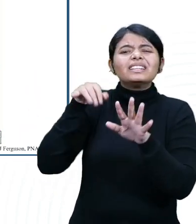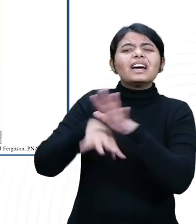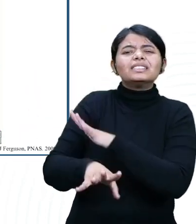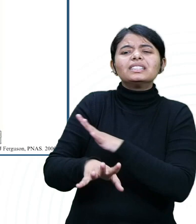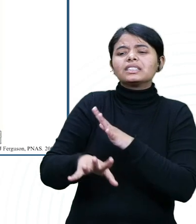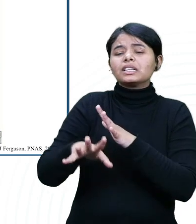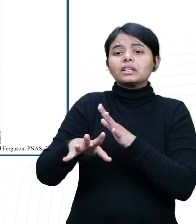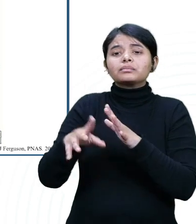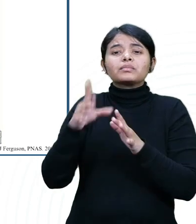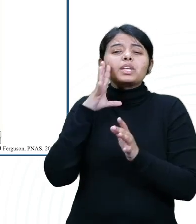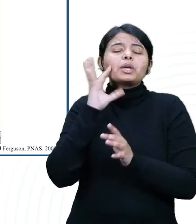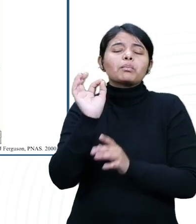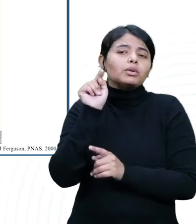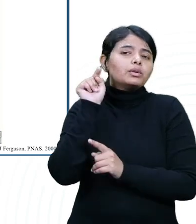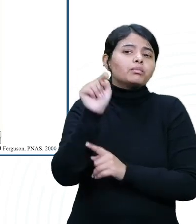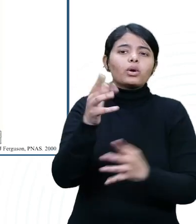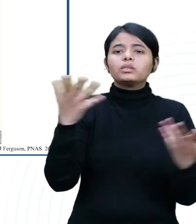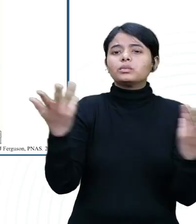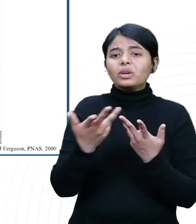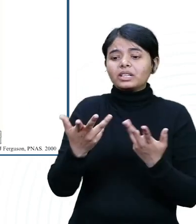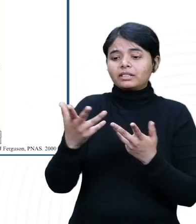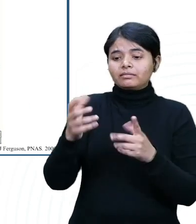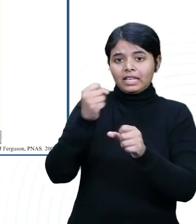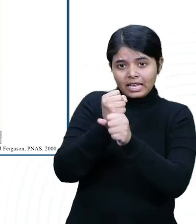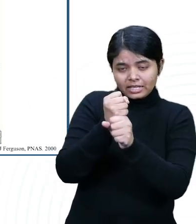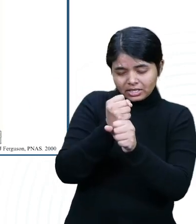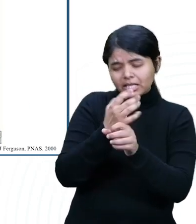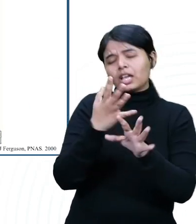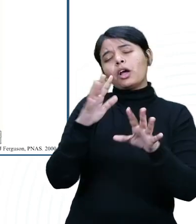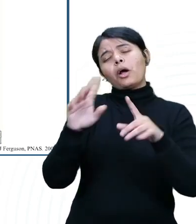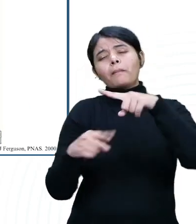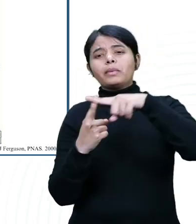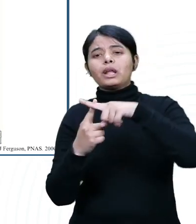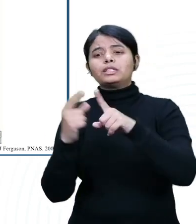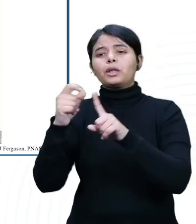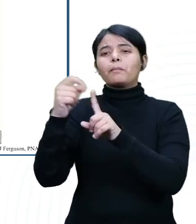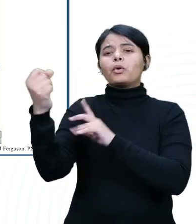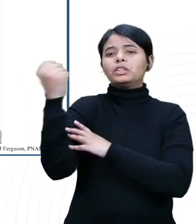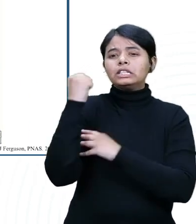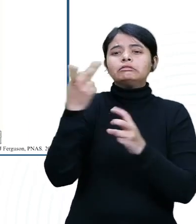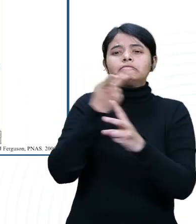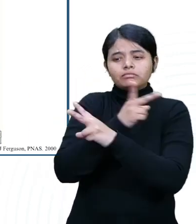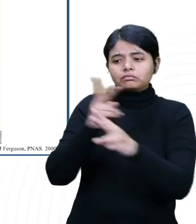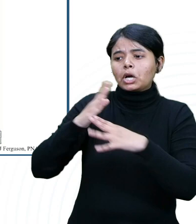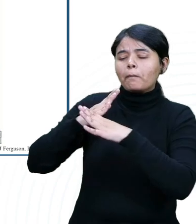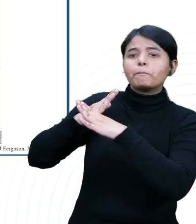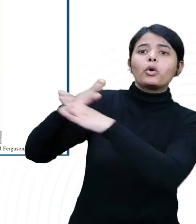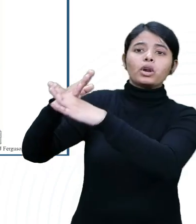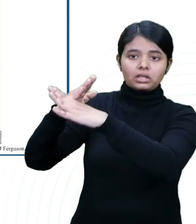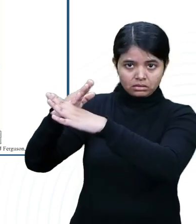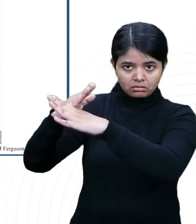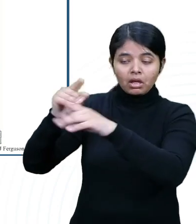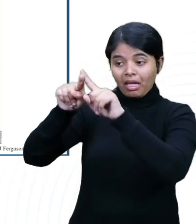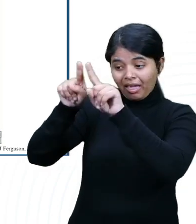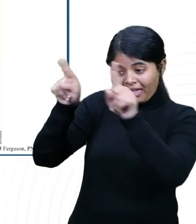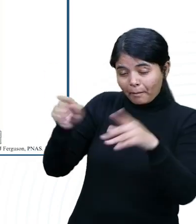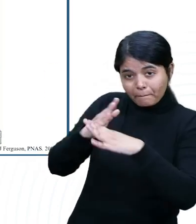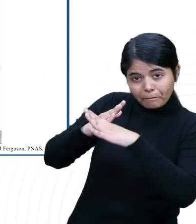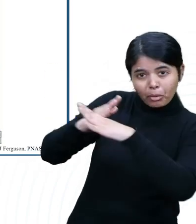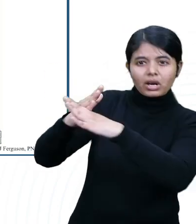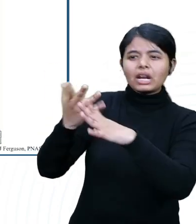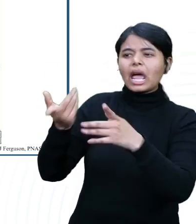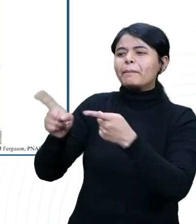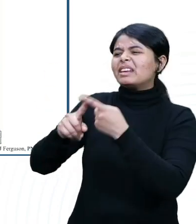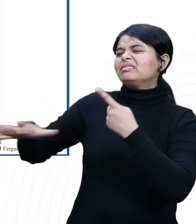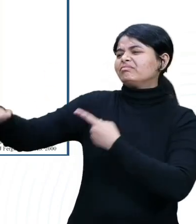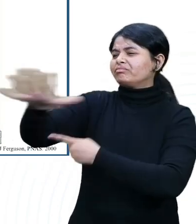the infection. The different VSG variants can also differ in the extent of glycosylation. That is how trypanosomes are